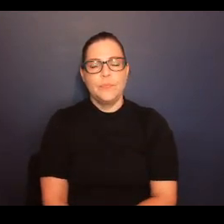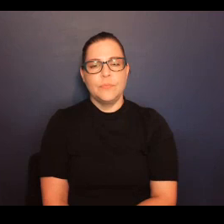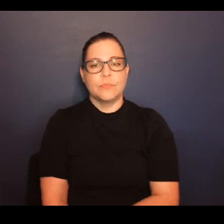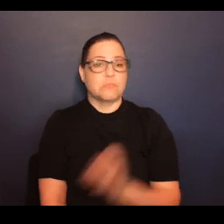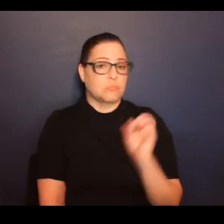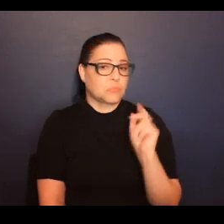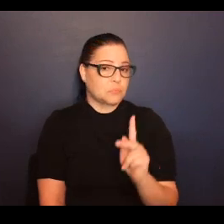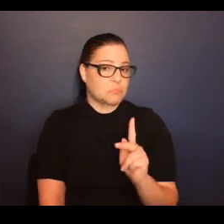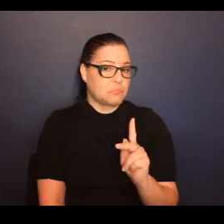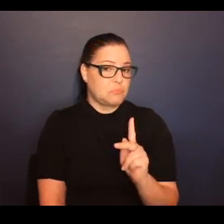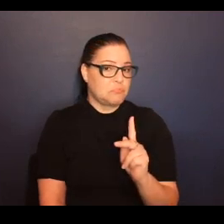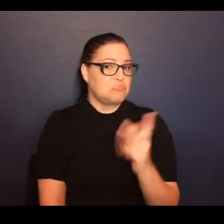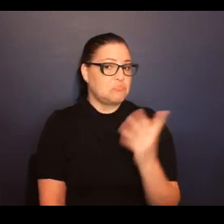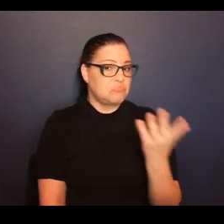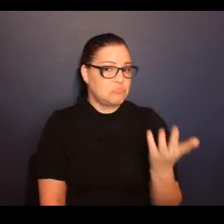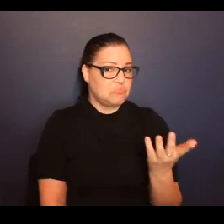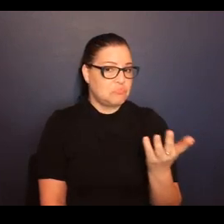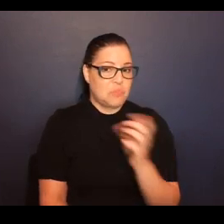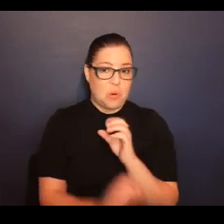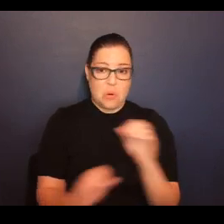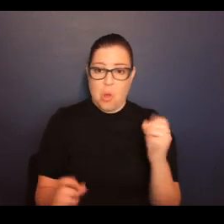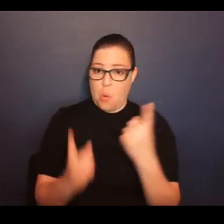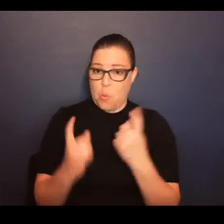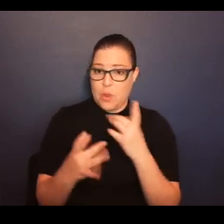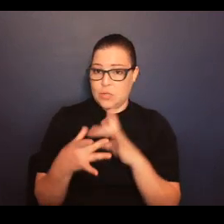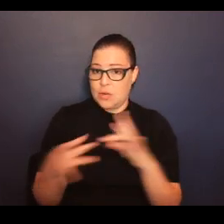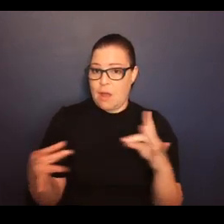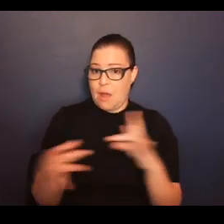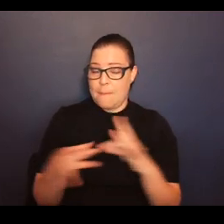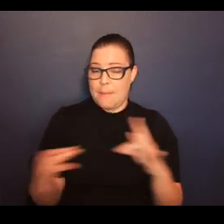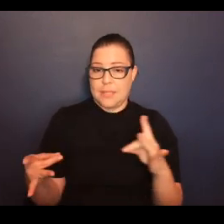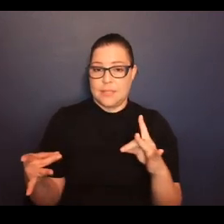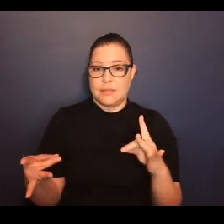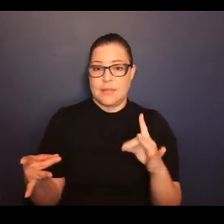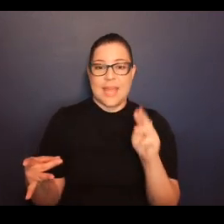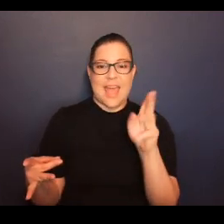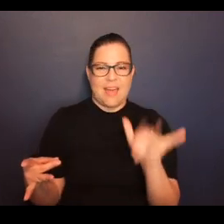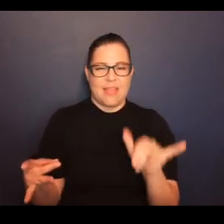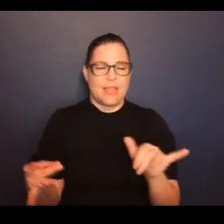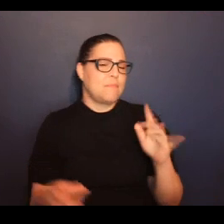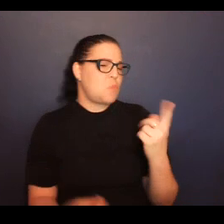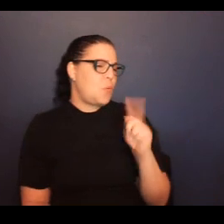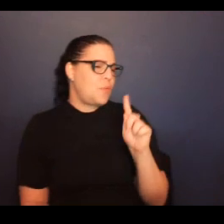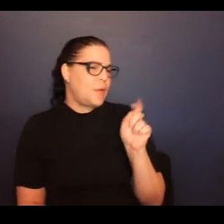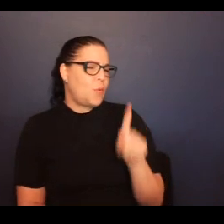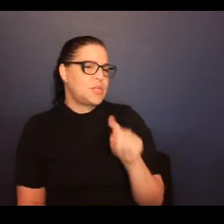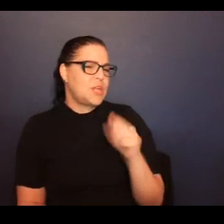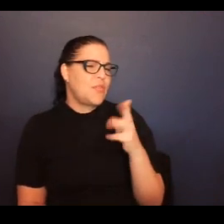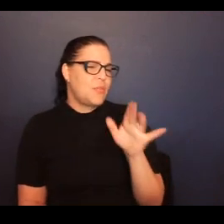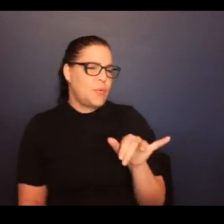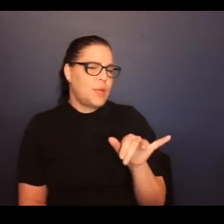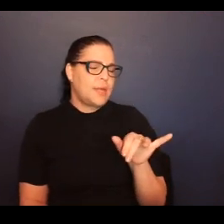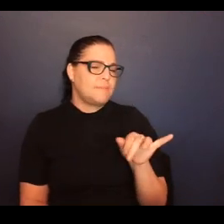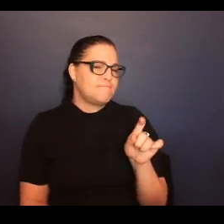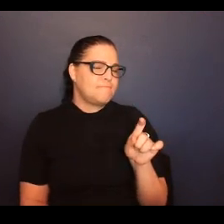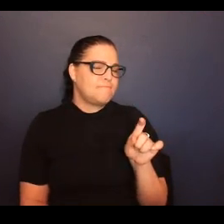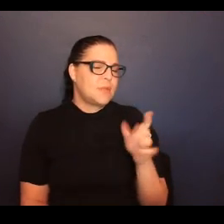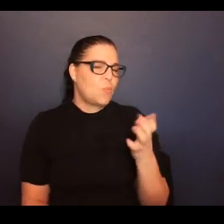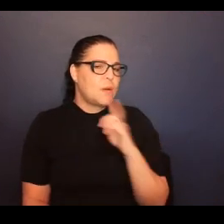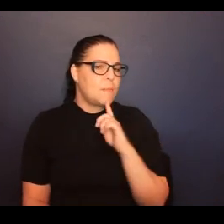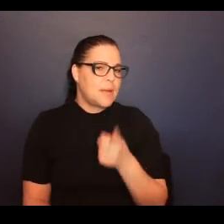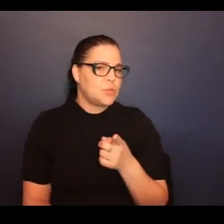Okay, I take it there are no questions or comments. Board Member Kelly? I guess my only question, Twi, is I just want to make